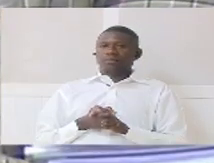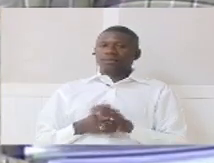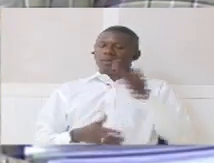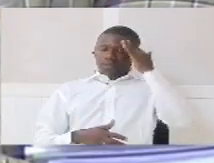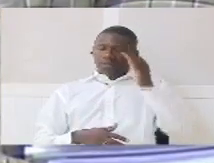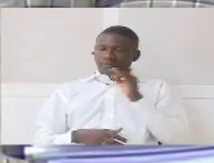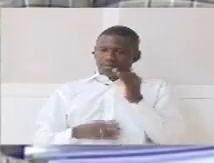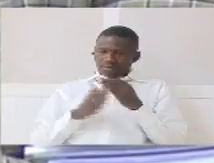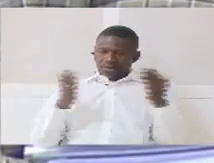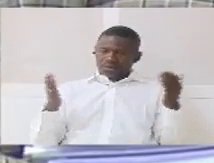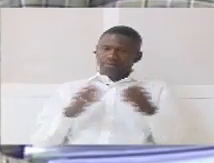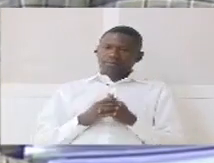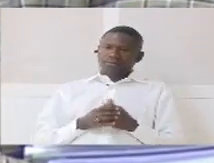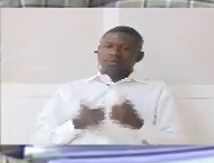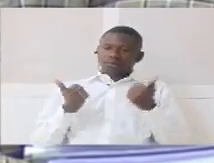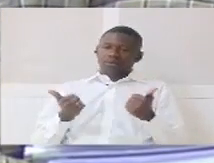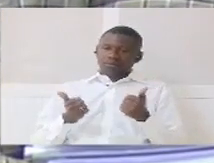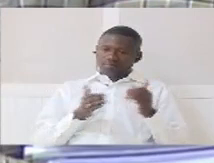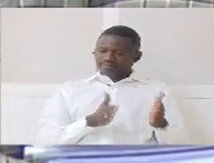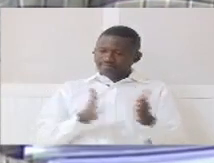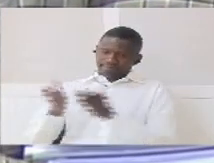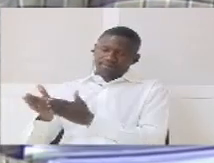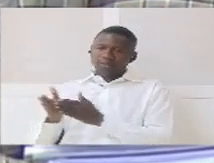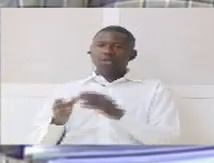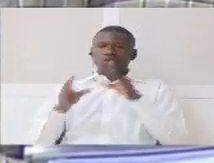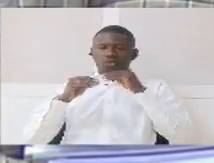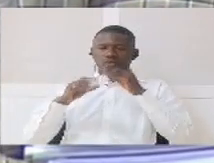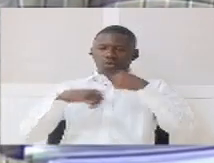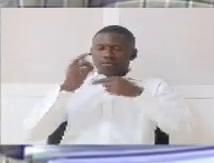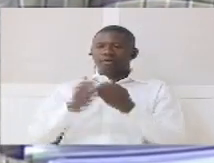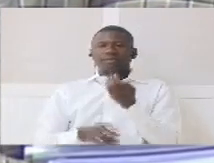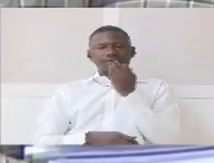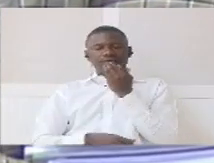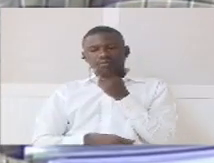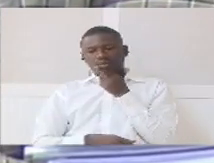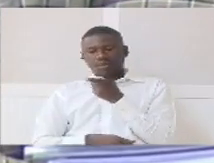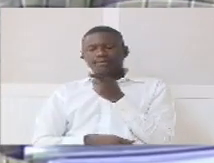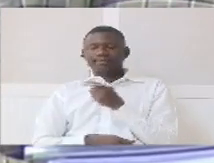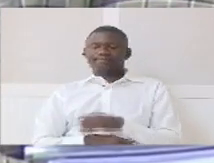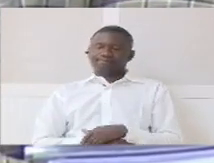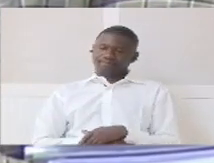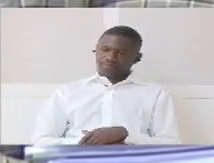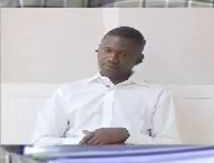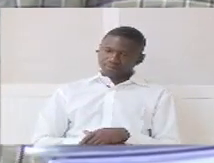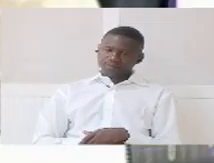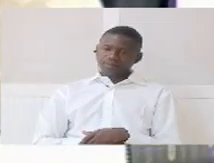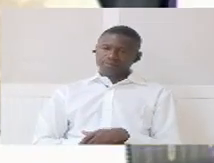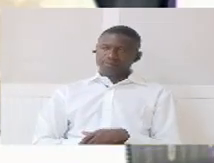Thank you very much. Inumbara. Now let's talk about the food. Saim baluo domoro ngauji bebal.